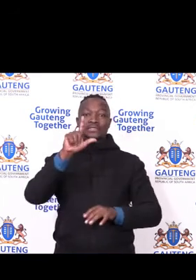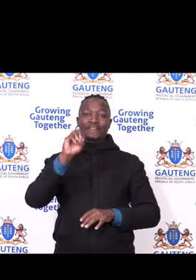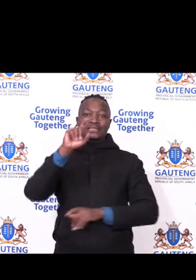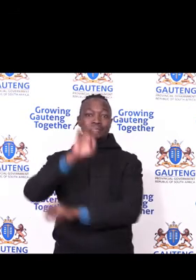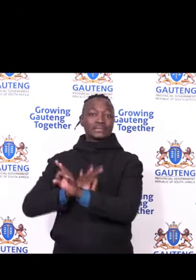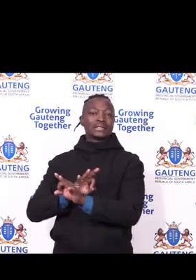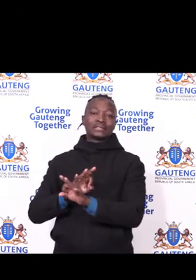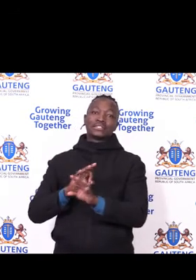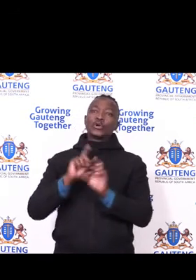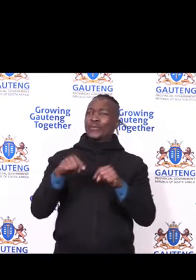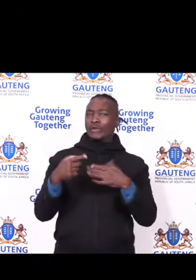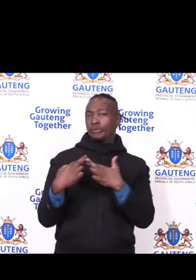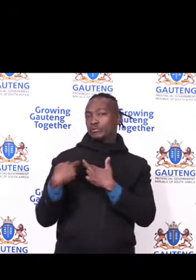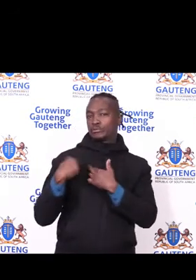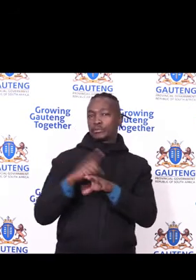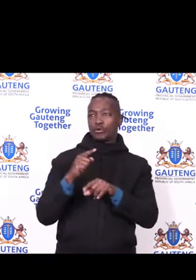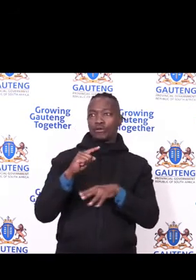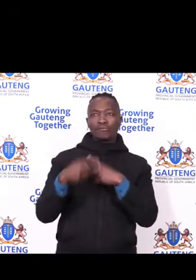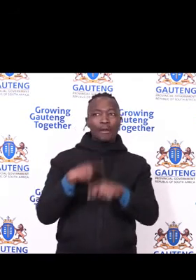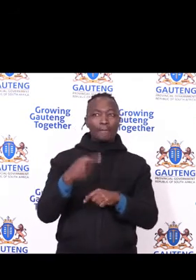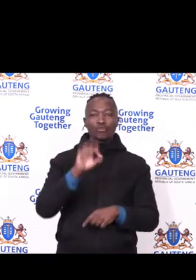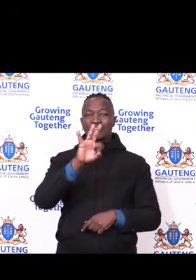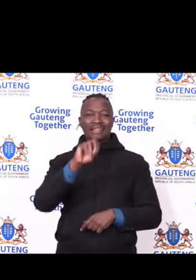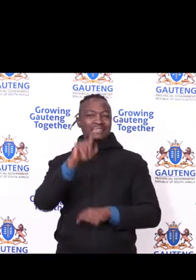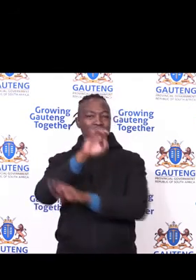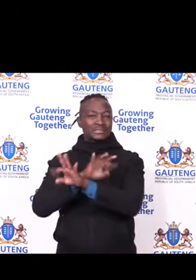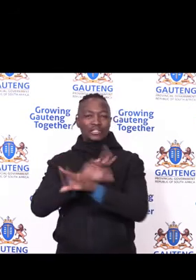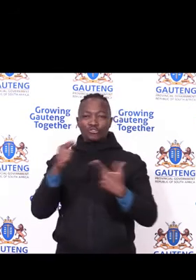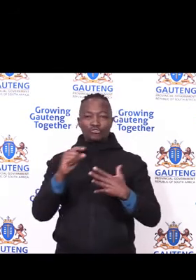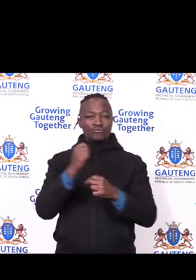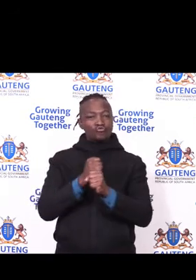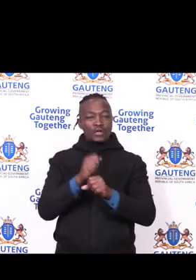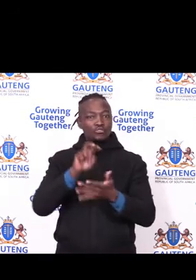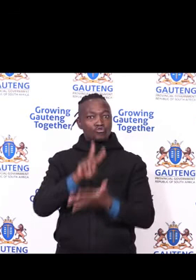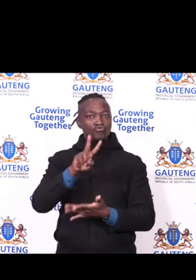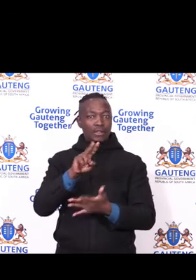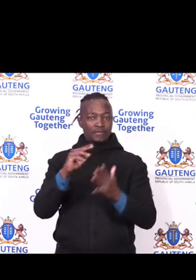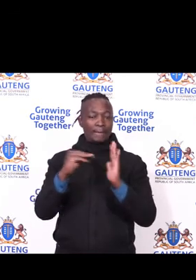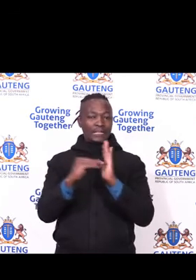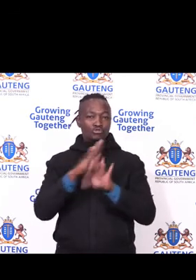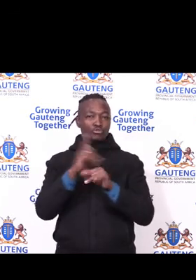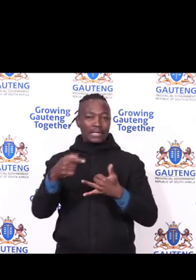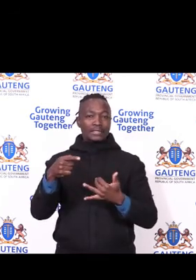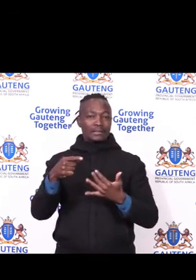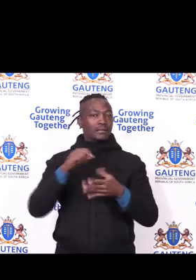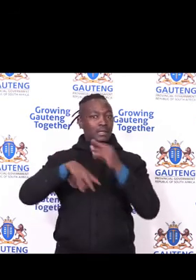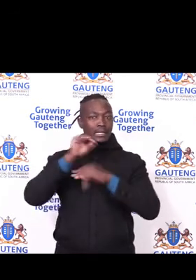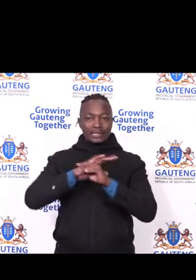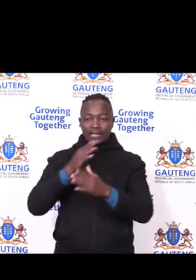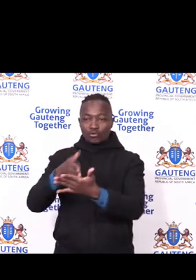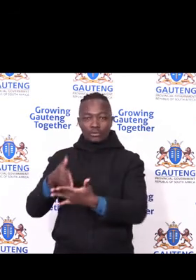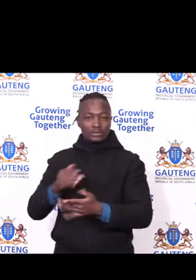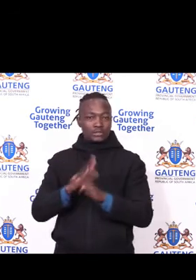can't account for almost 30% of grade 12 learners who are not attending schools in Gauteng as of